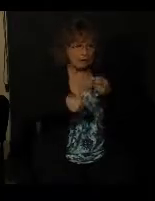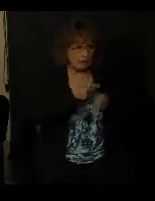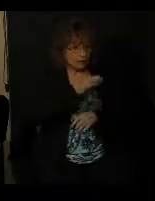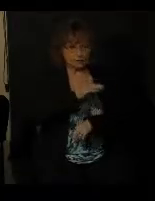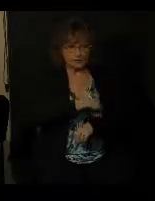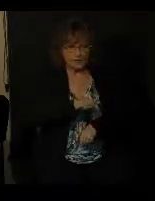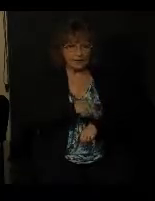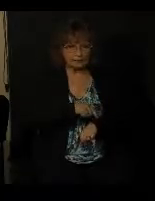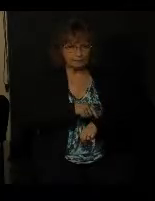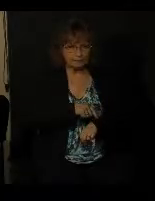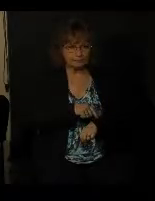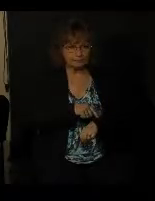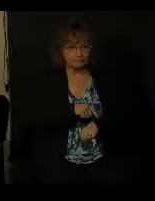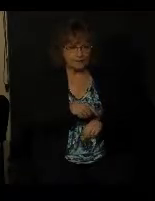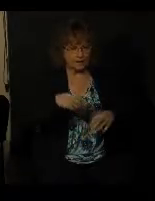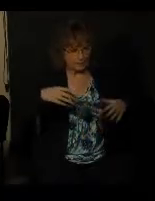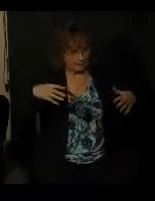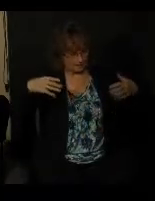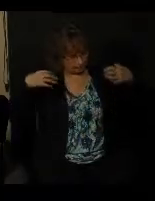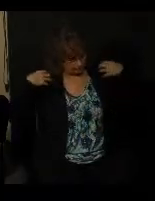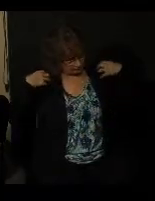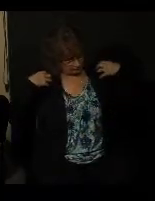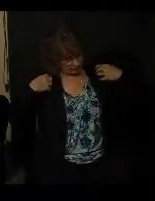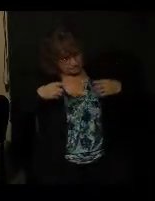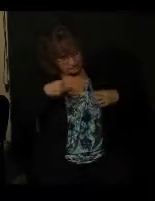you know, the world doesn't want to hear about God.